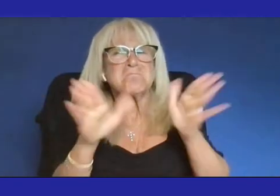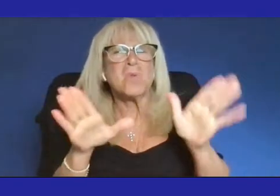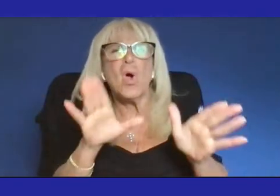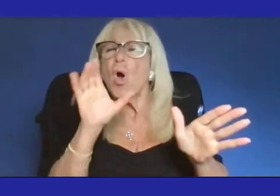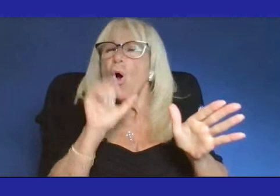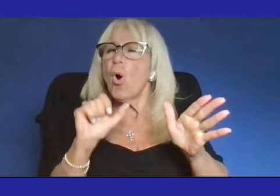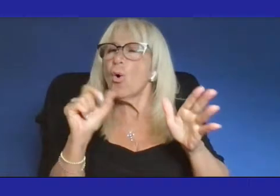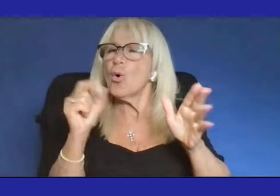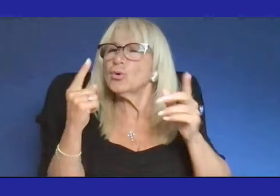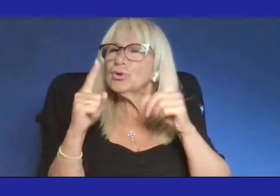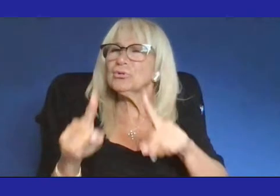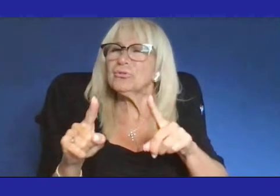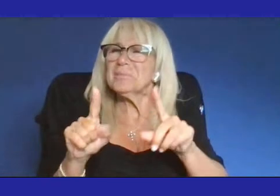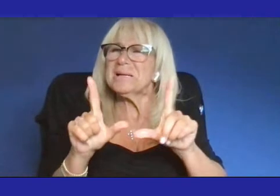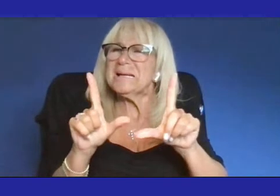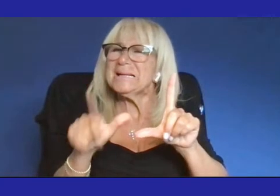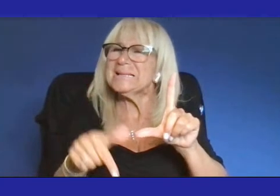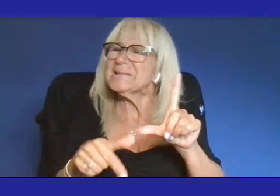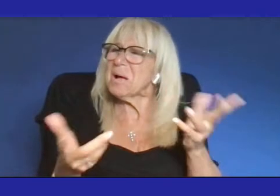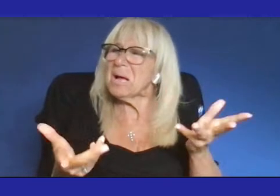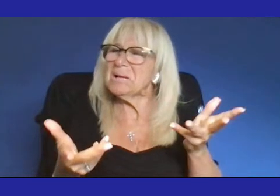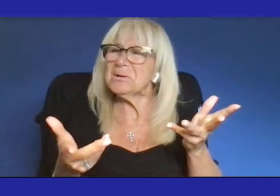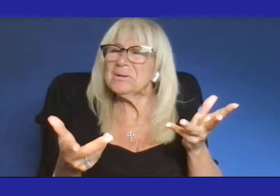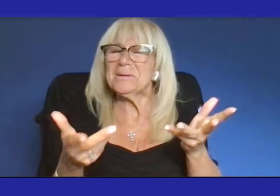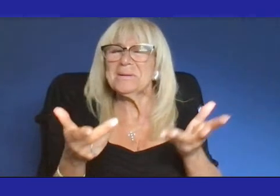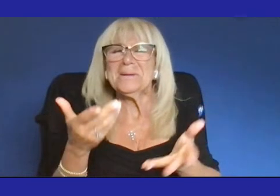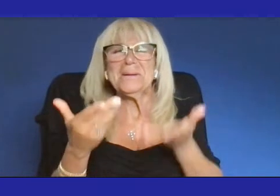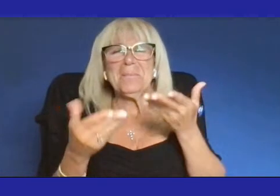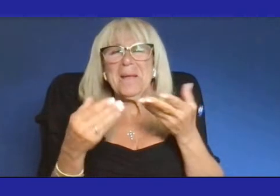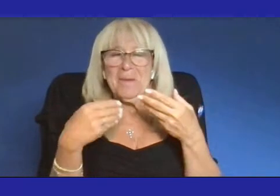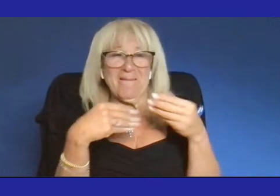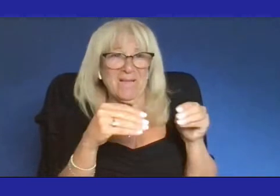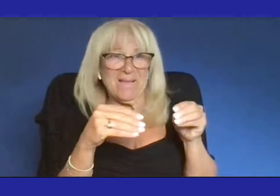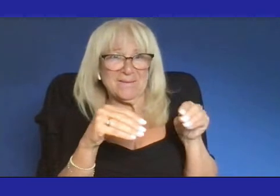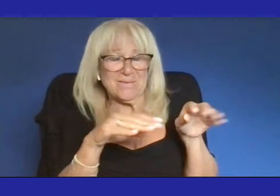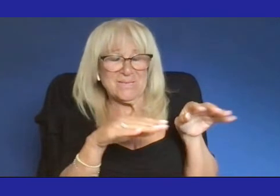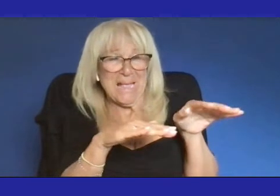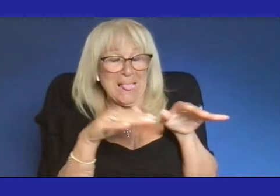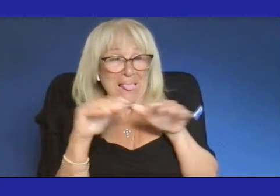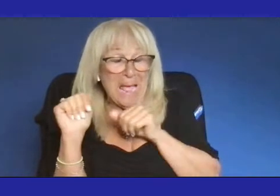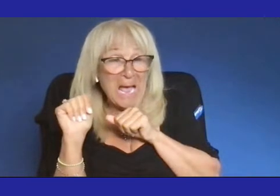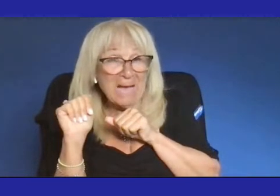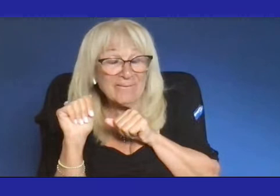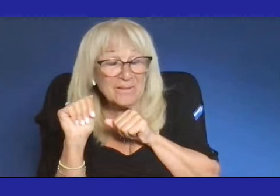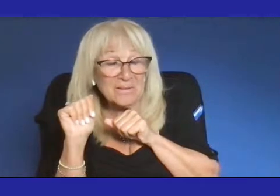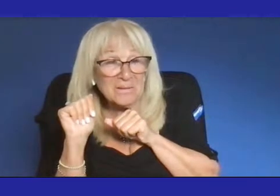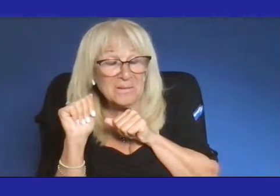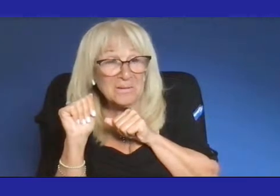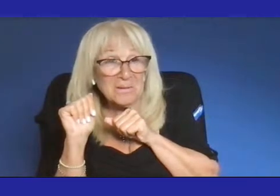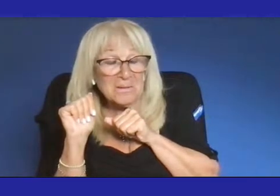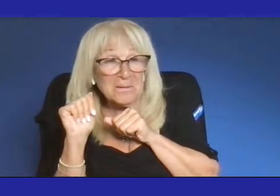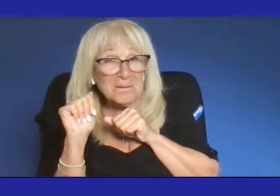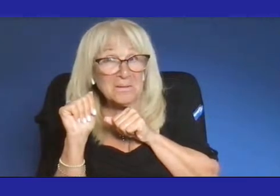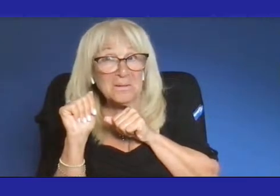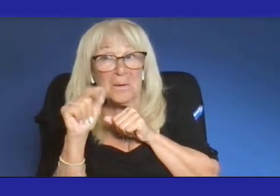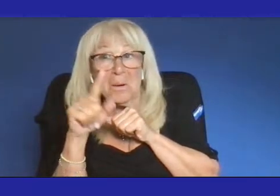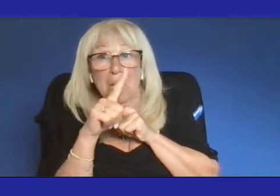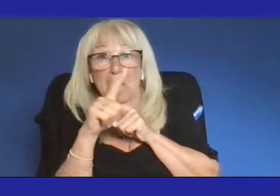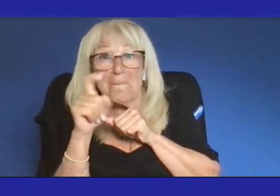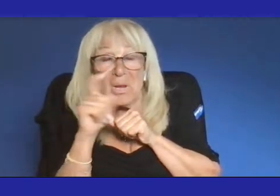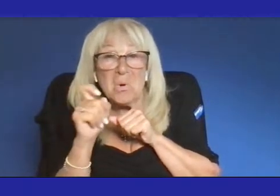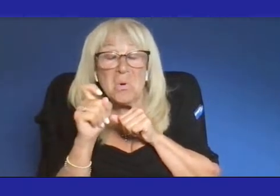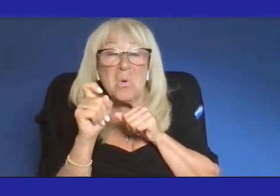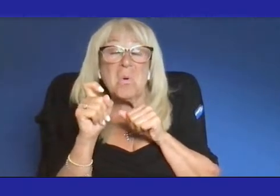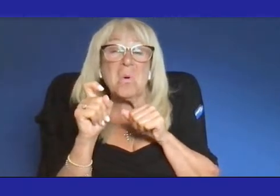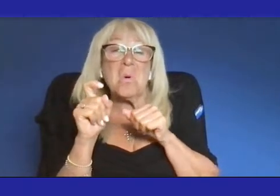are expired. Maybe the vendors left because of the dearth of business during the